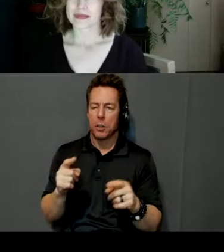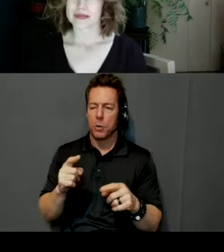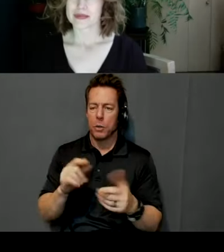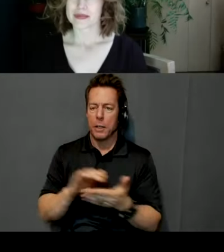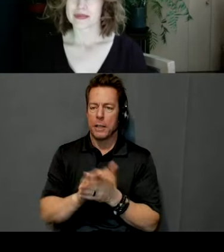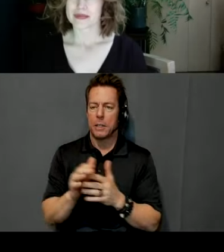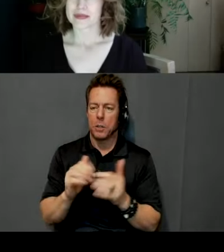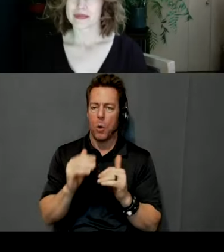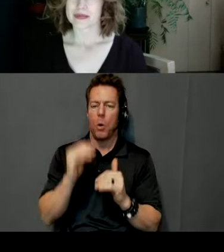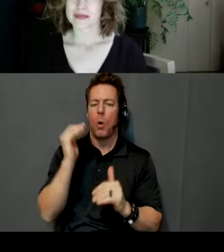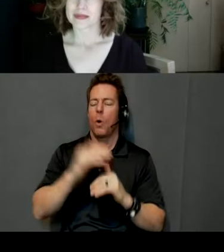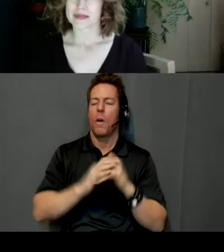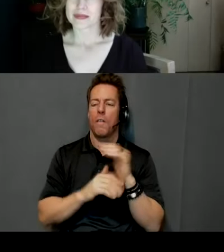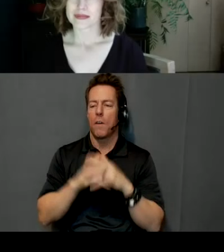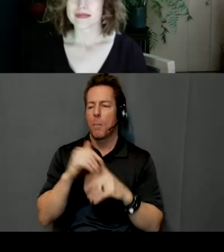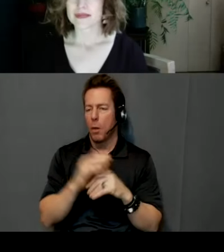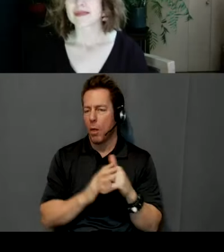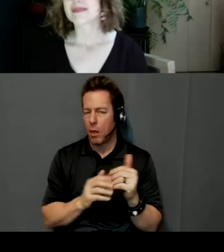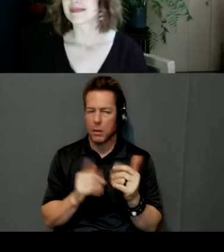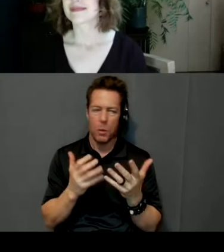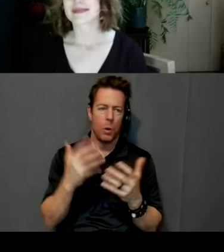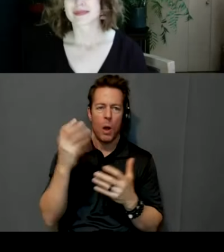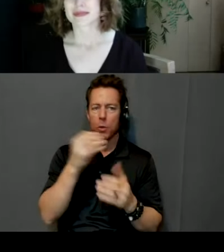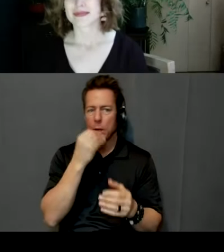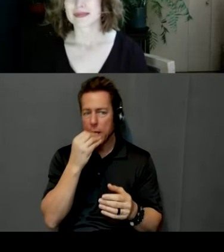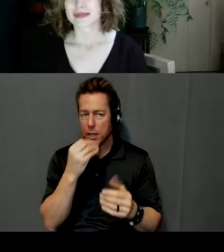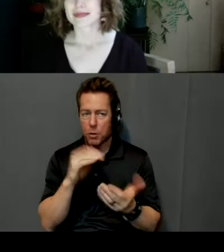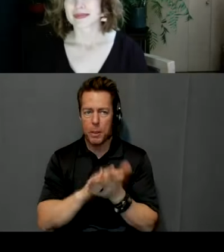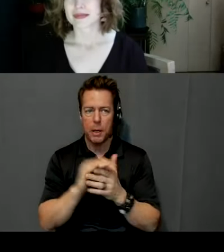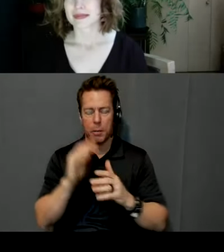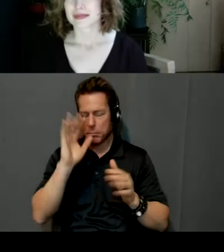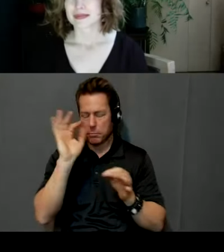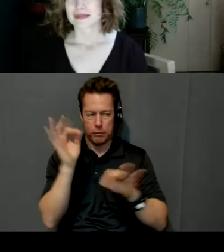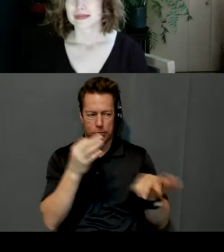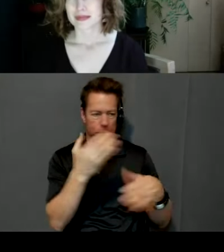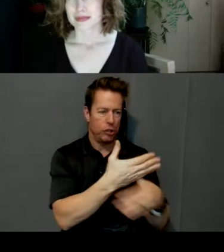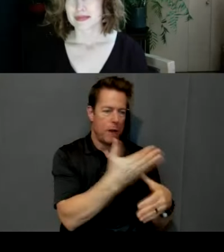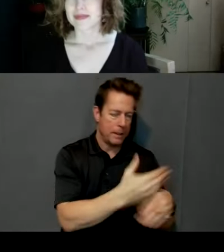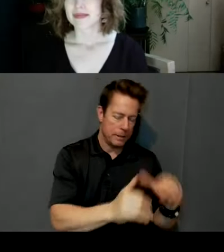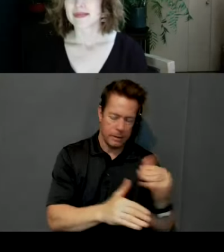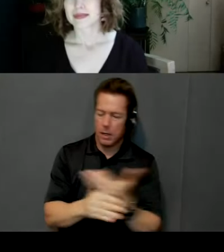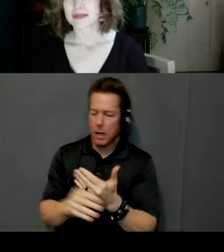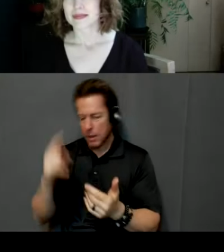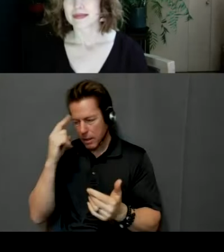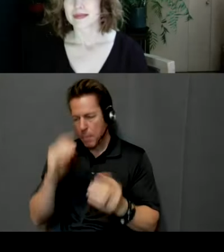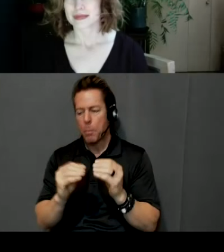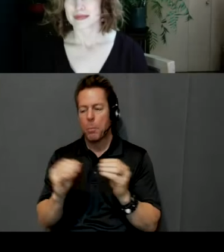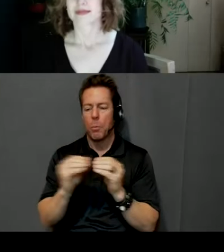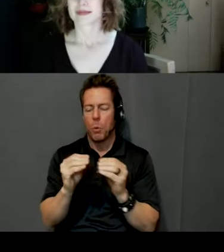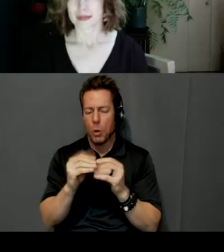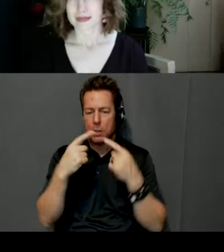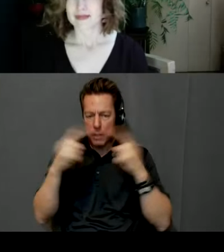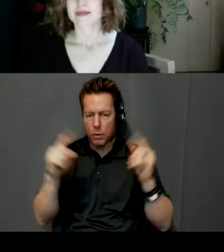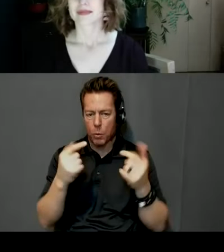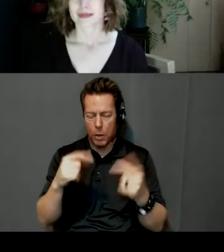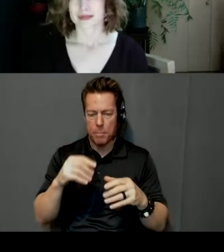like comfortable, and then you want to go eat, and you know, you get distracted. So I just think I'm way more productive when I get in my head, and